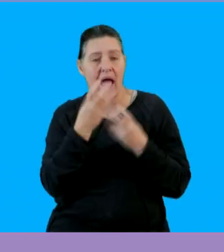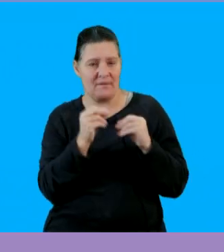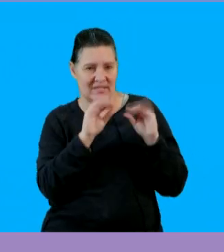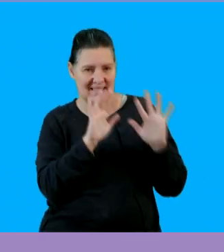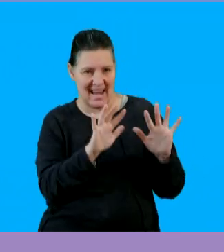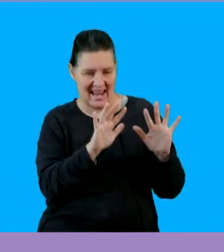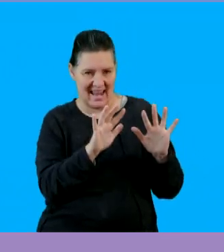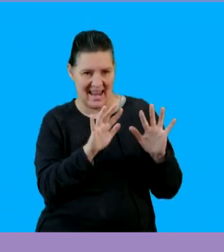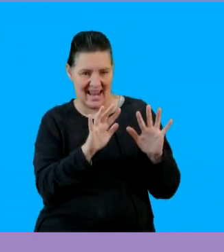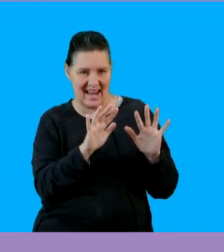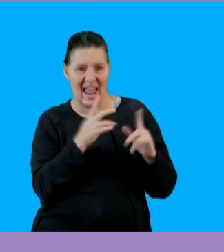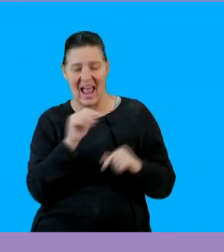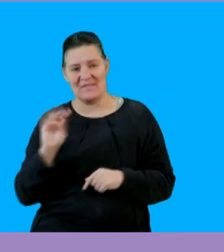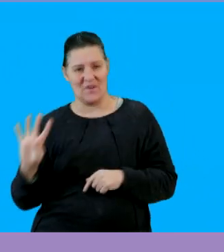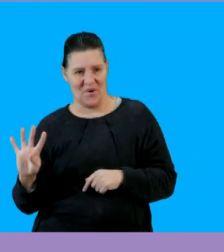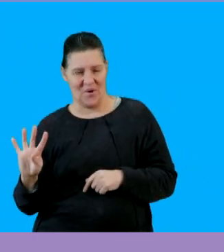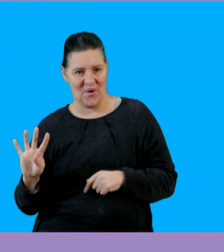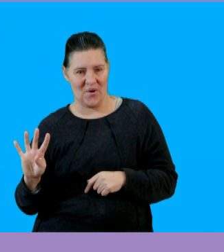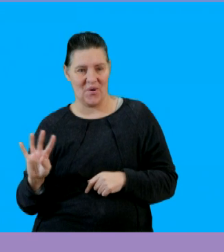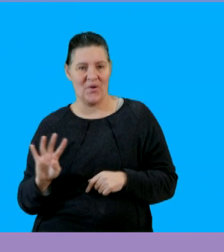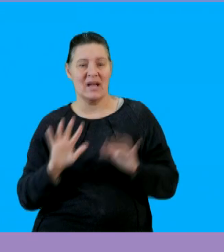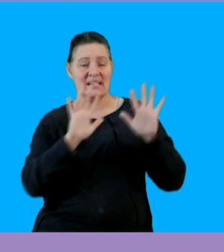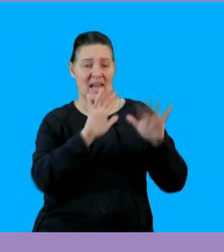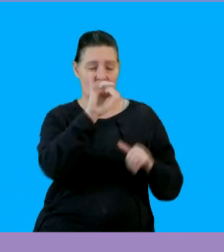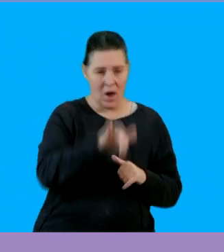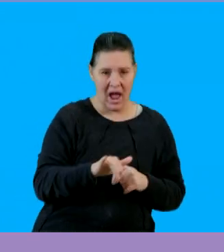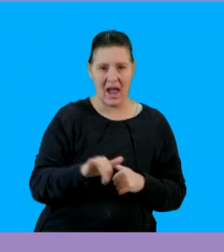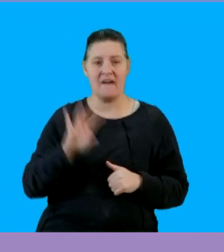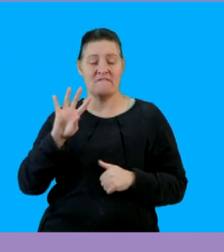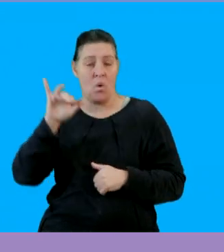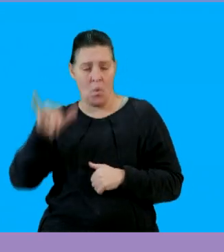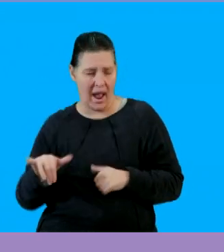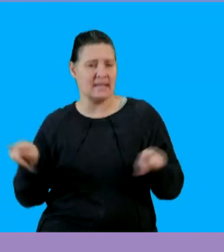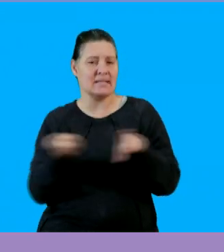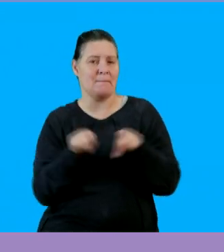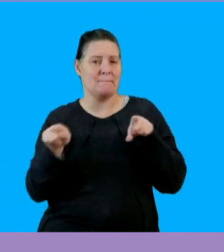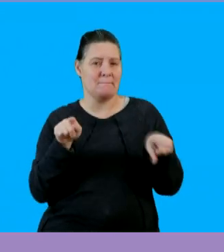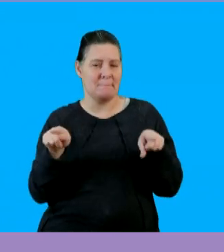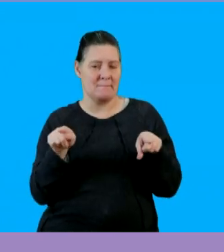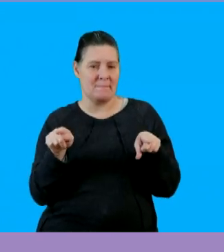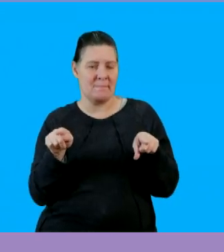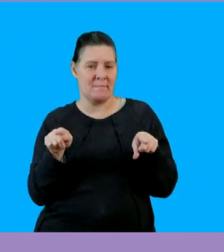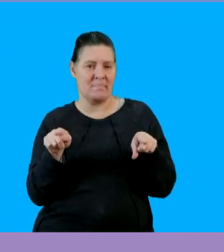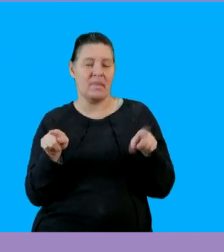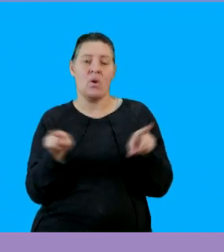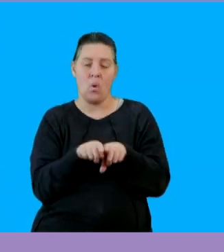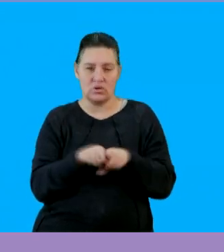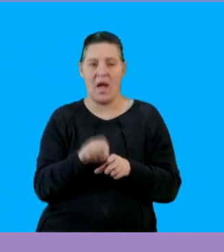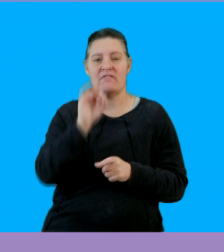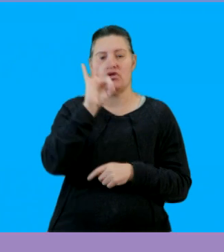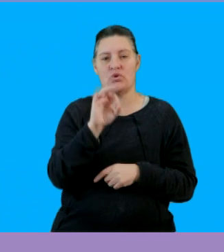terms? We have 10 and 4. So 10y and 4y are like terms. We also